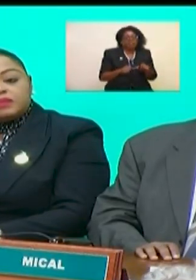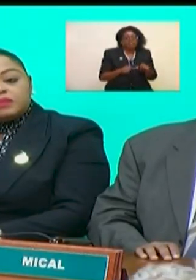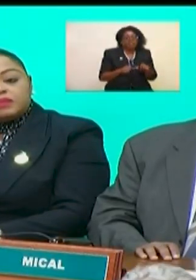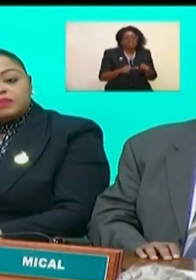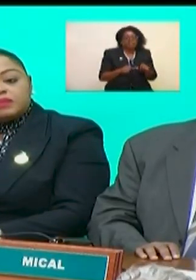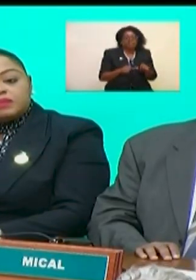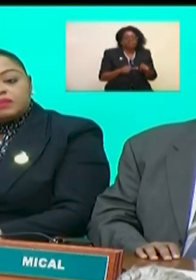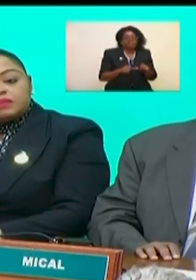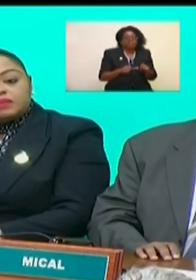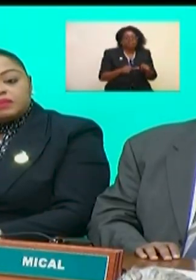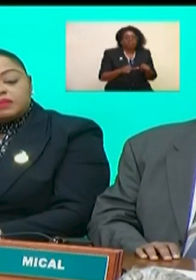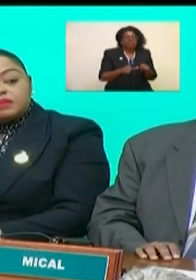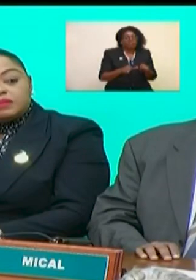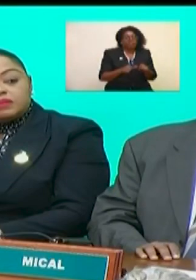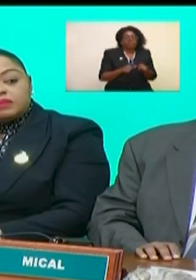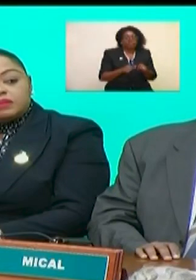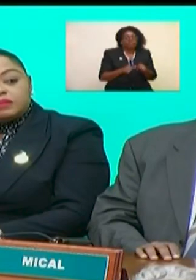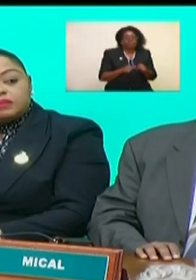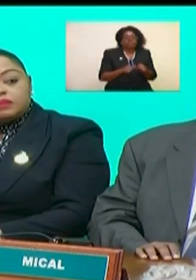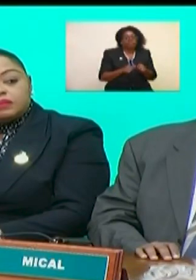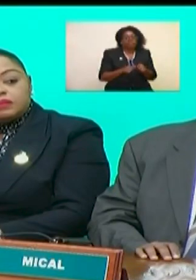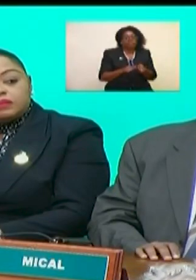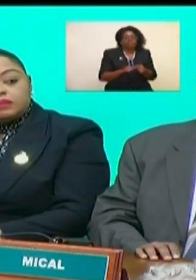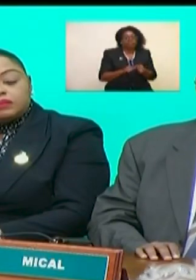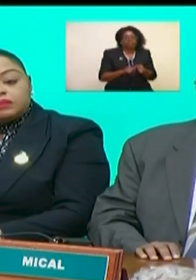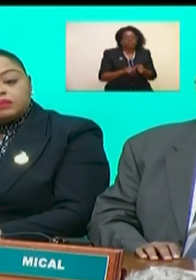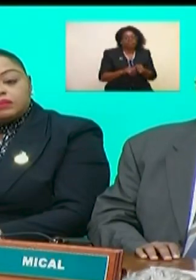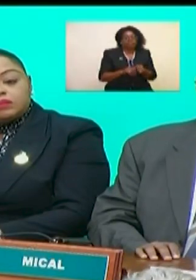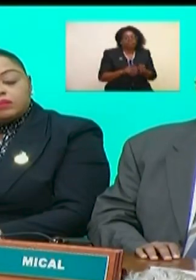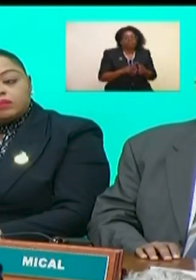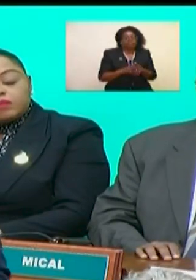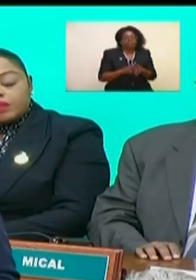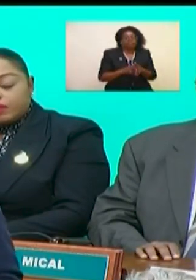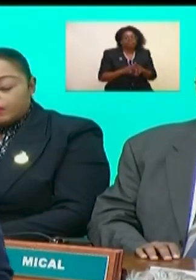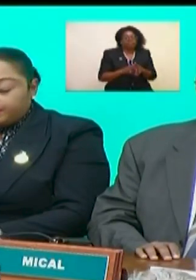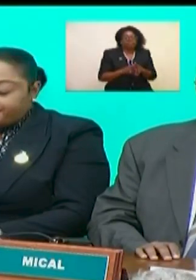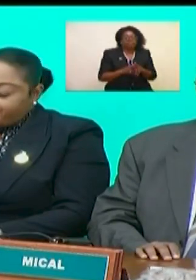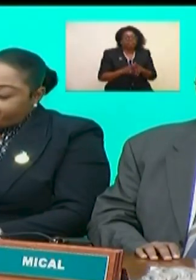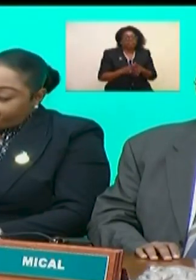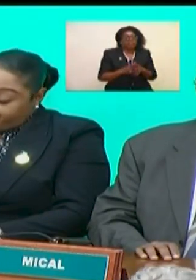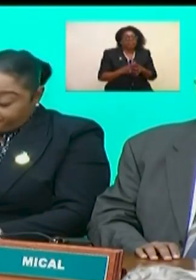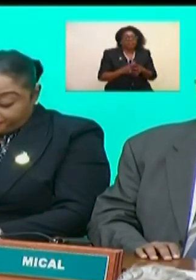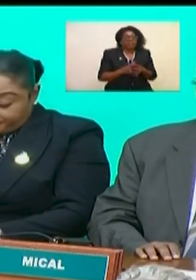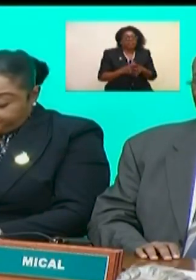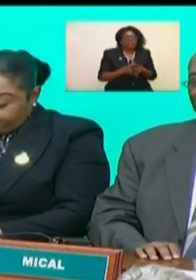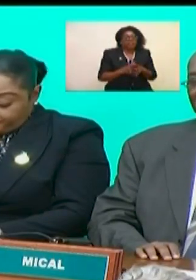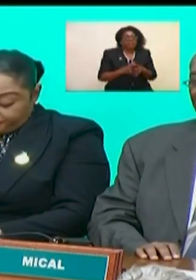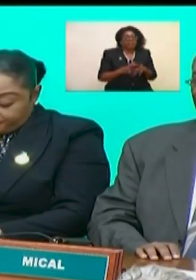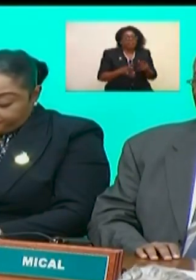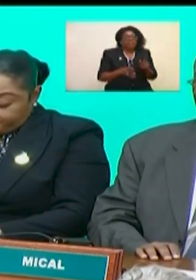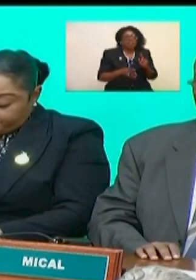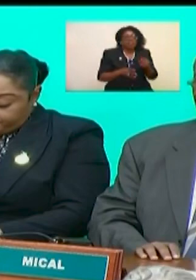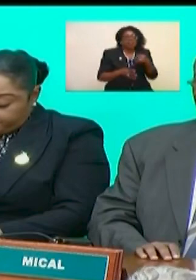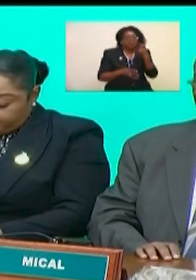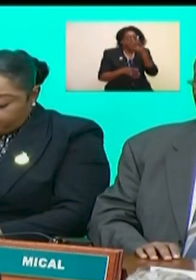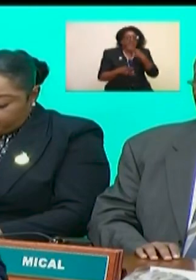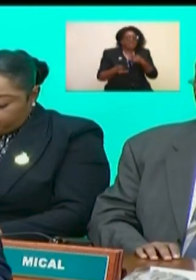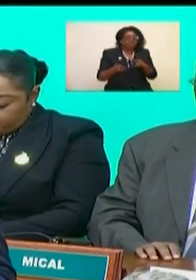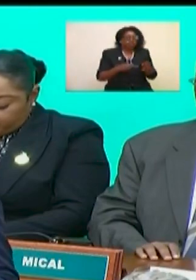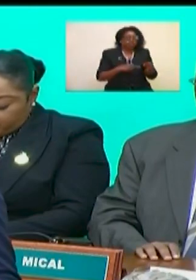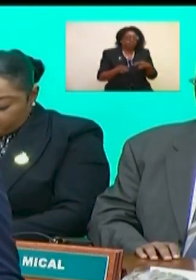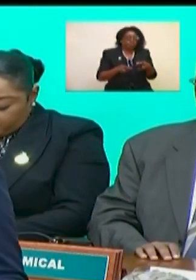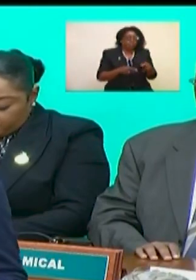please. That's not parliamentary language. Lie. Madam Speaker, the speaker has rule.